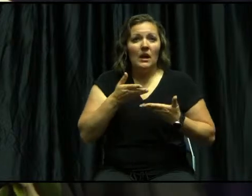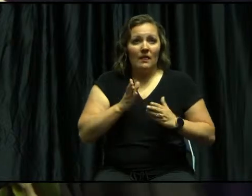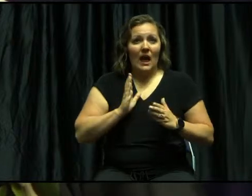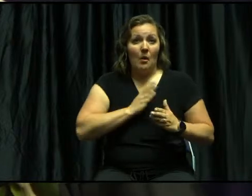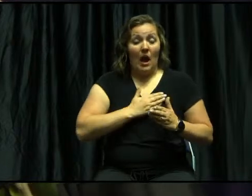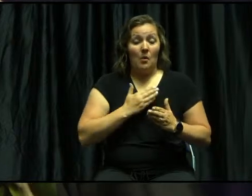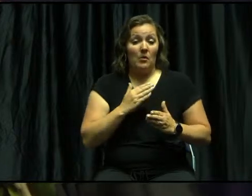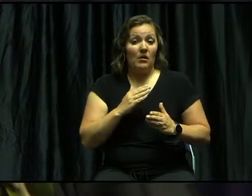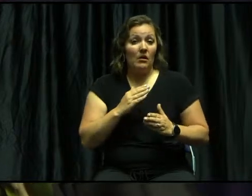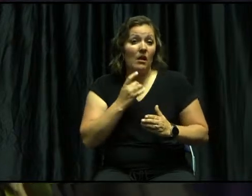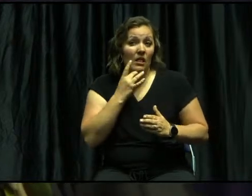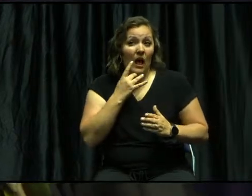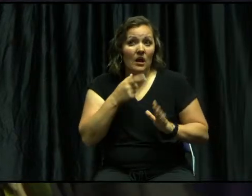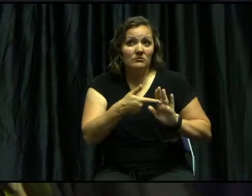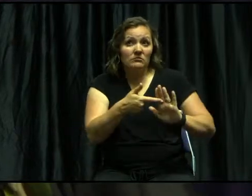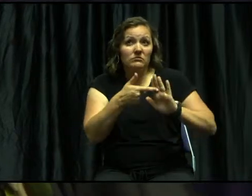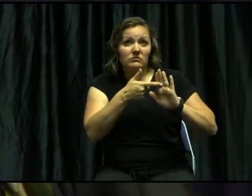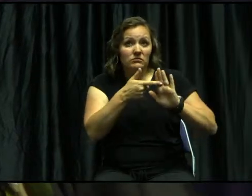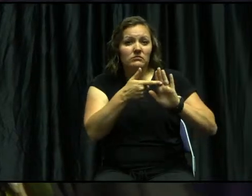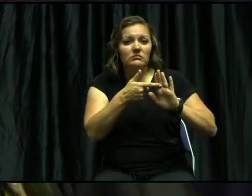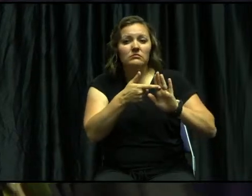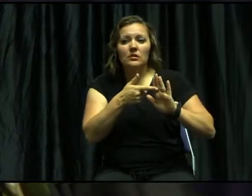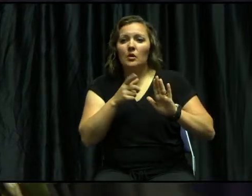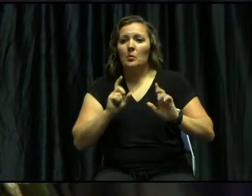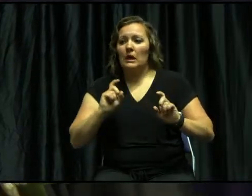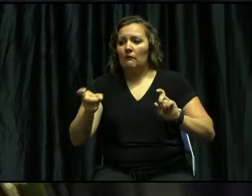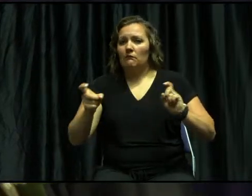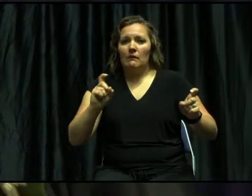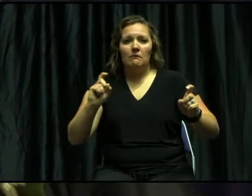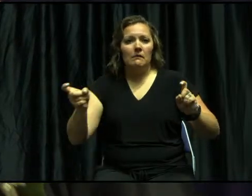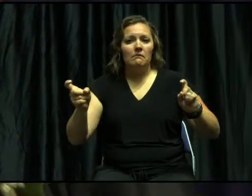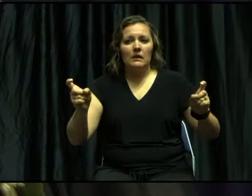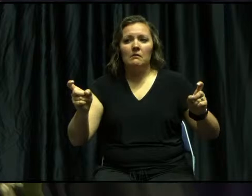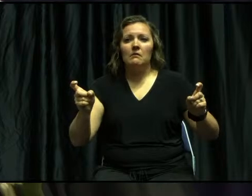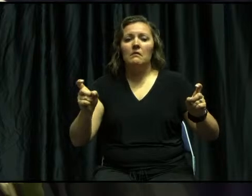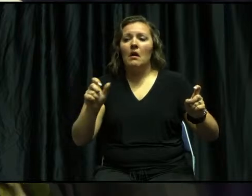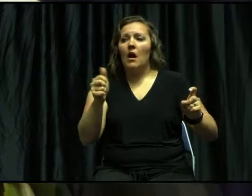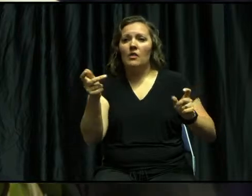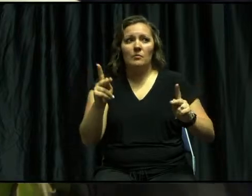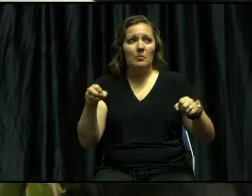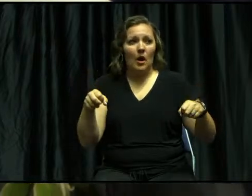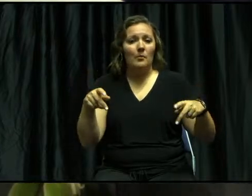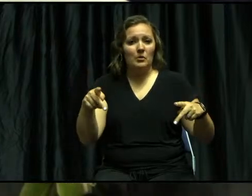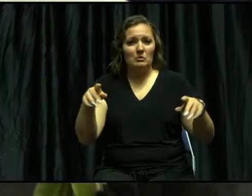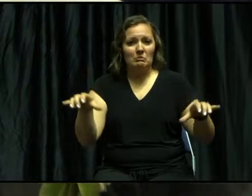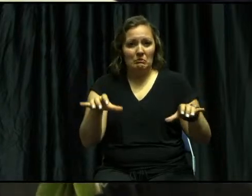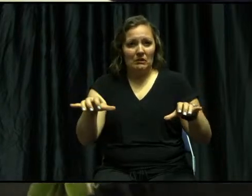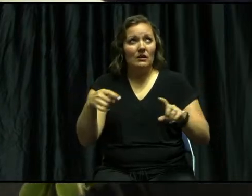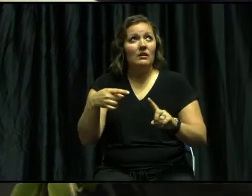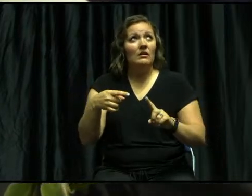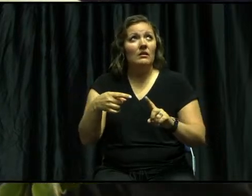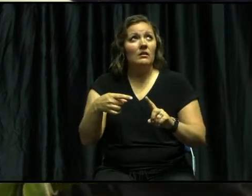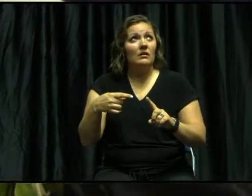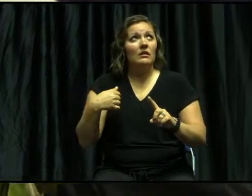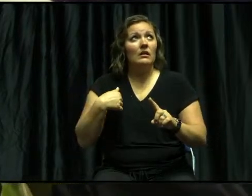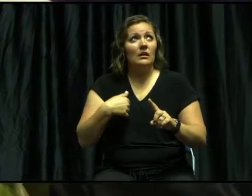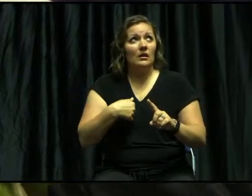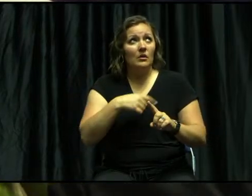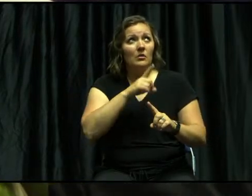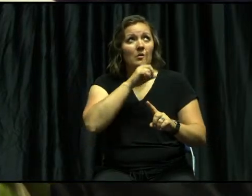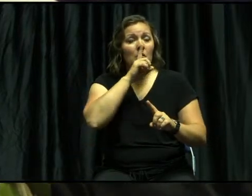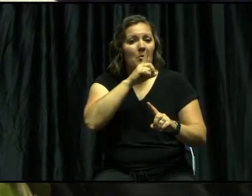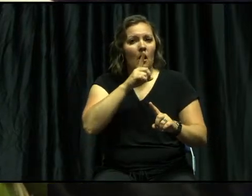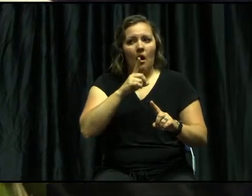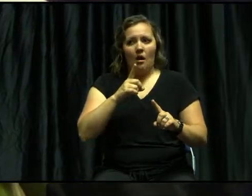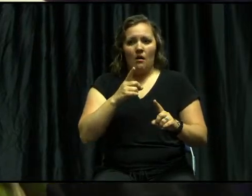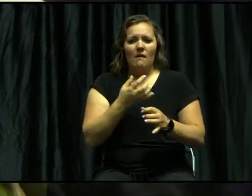shine, we unconsciously give other people permission to do the same. As we are liberated from our own